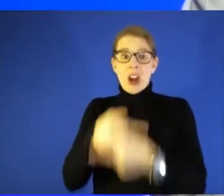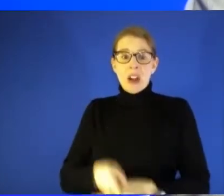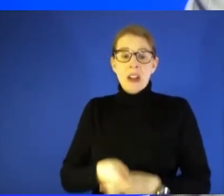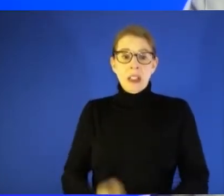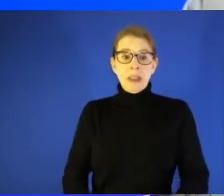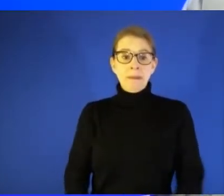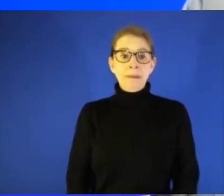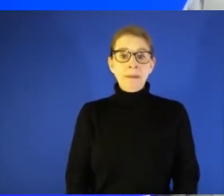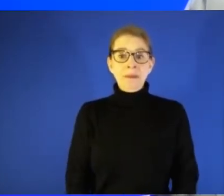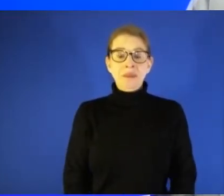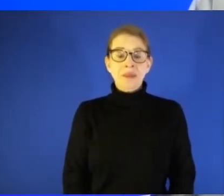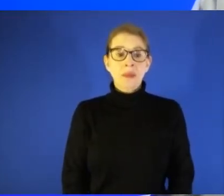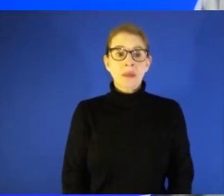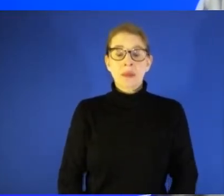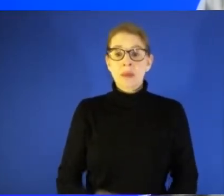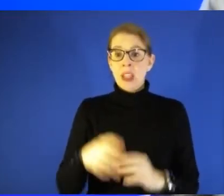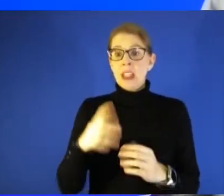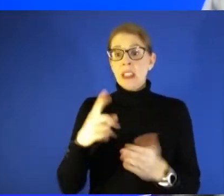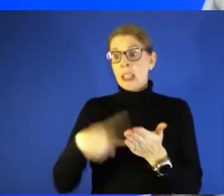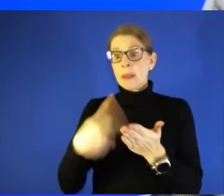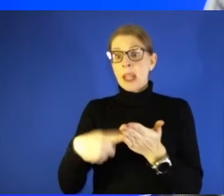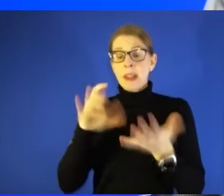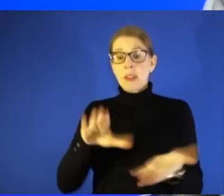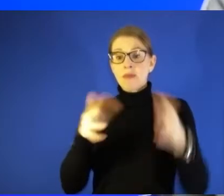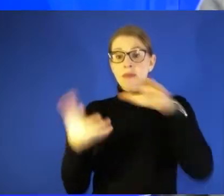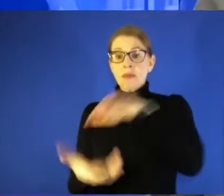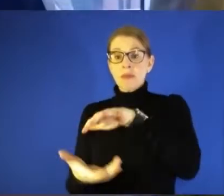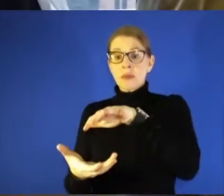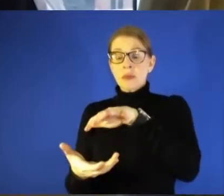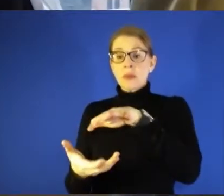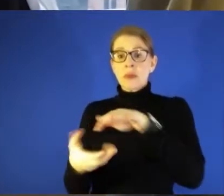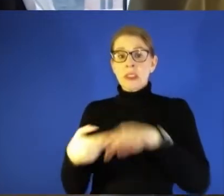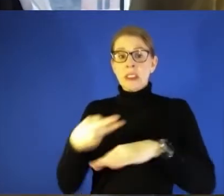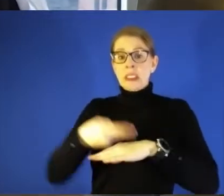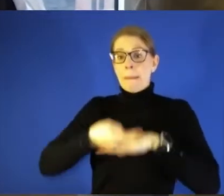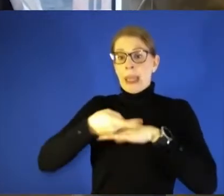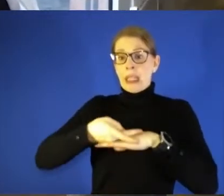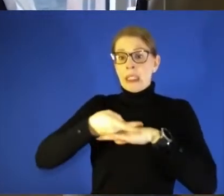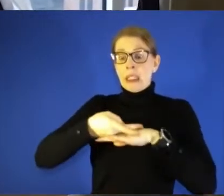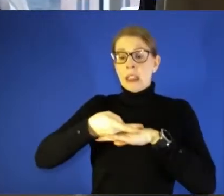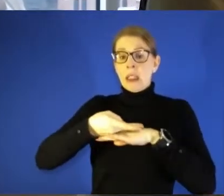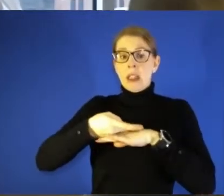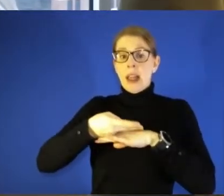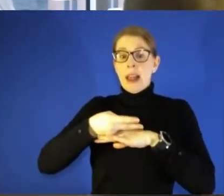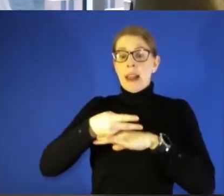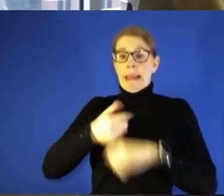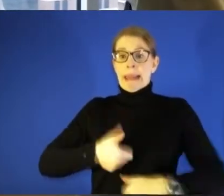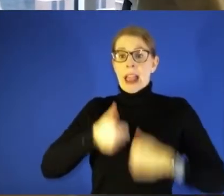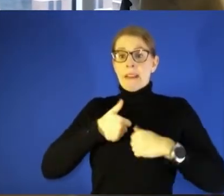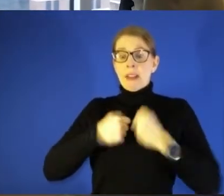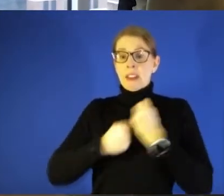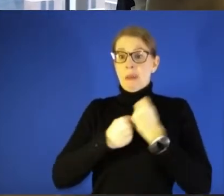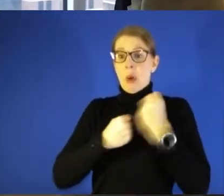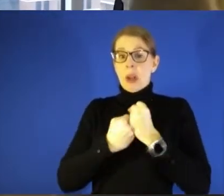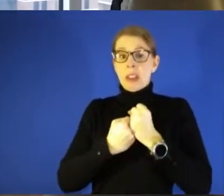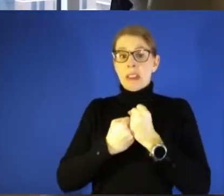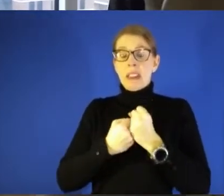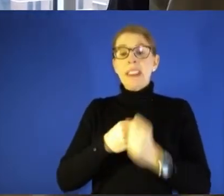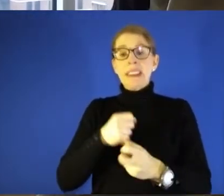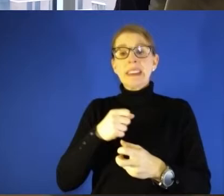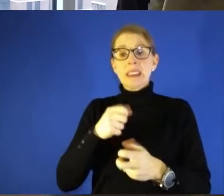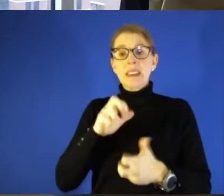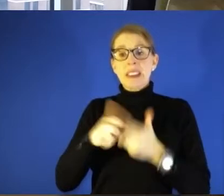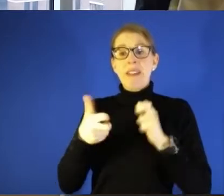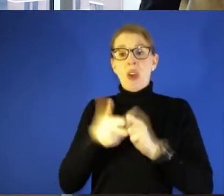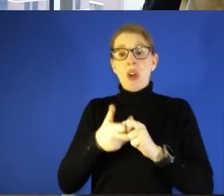turning someone onto their stomach for long periods of time. And when you have all that life support, that is incredibly difficult to do, and particularly